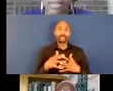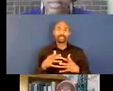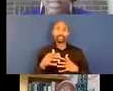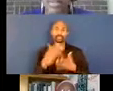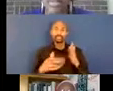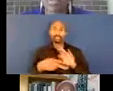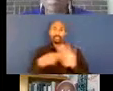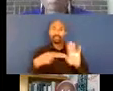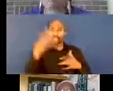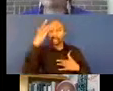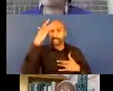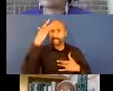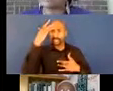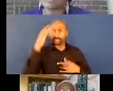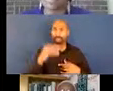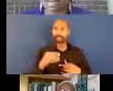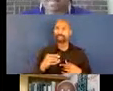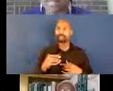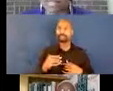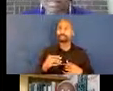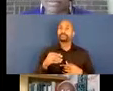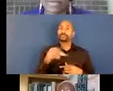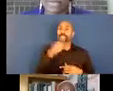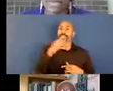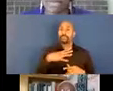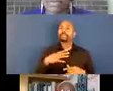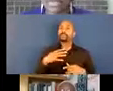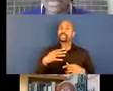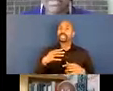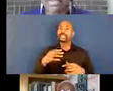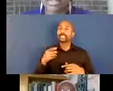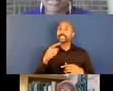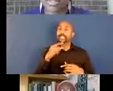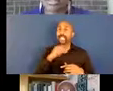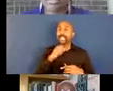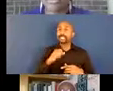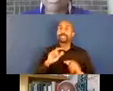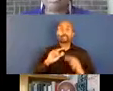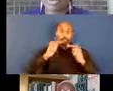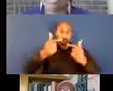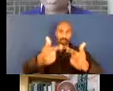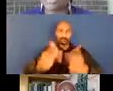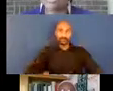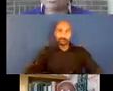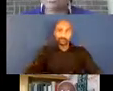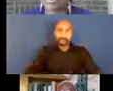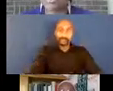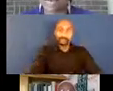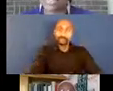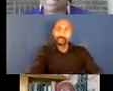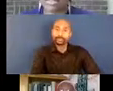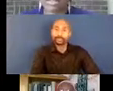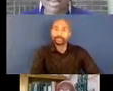acuity, and a woman's age treated as a liability. My relationship with the university where I received an award